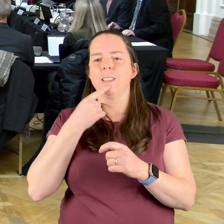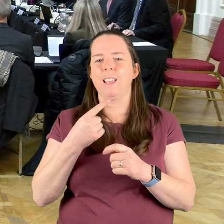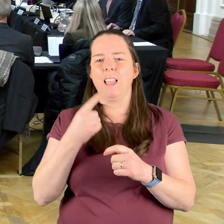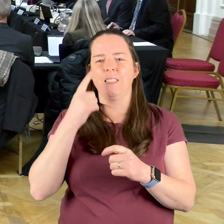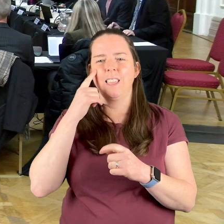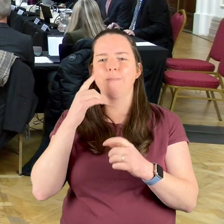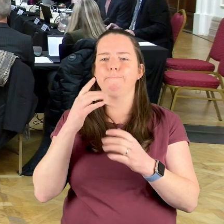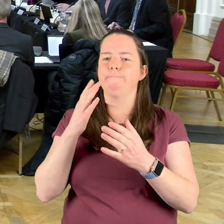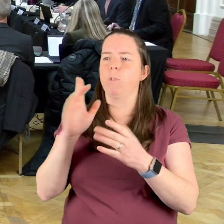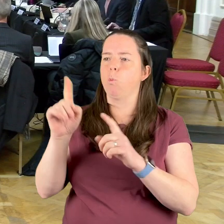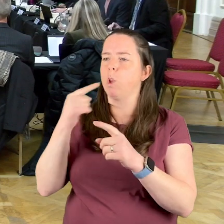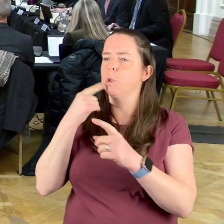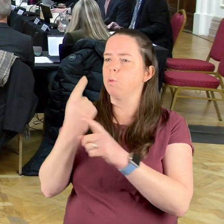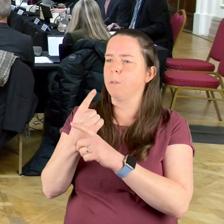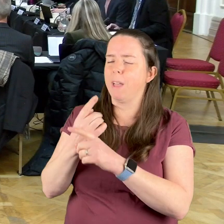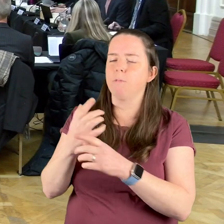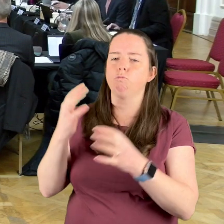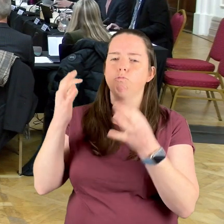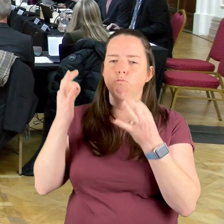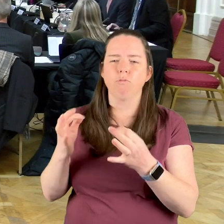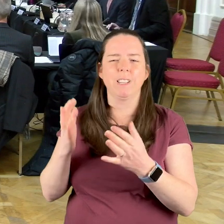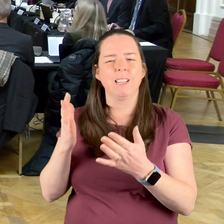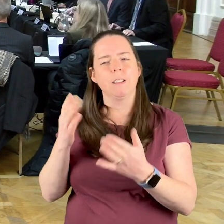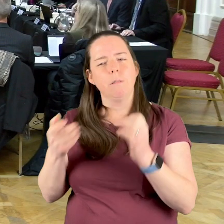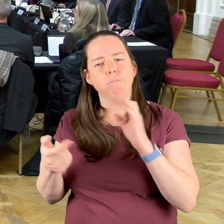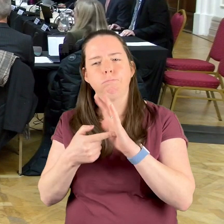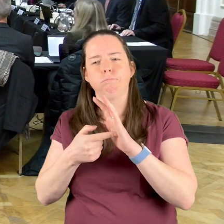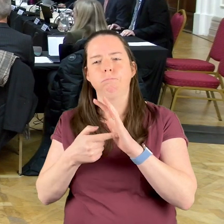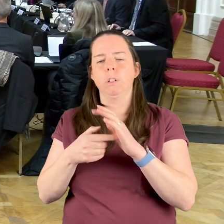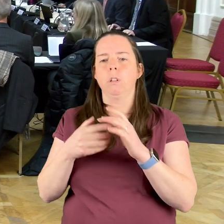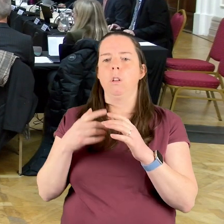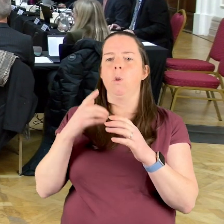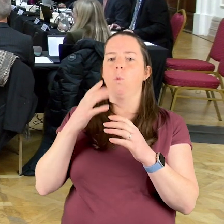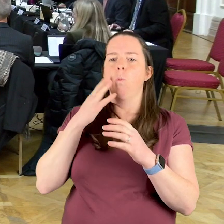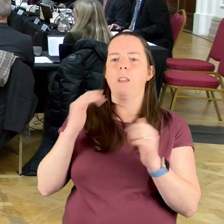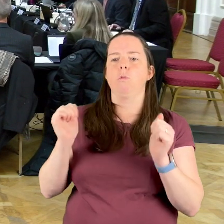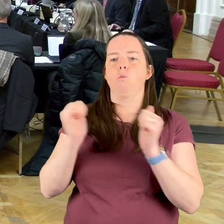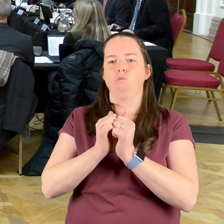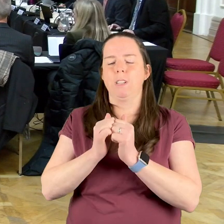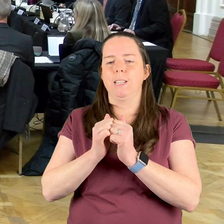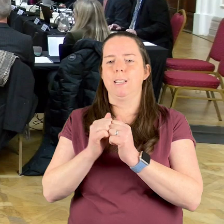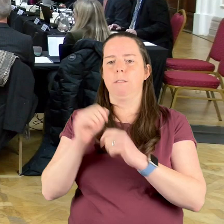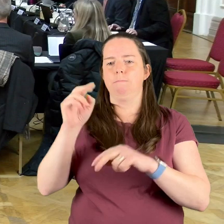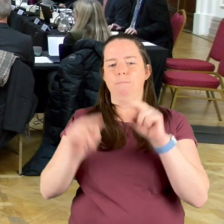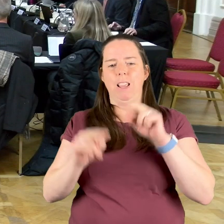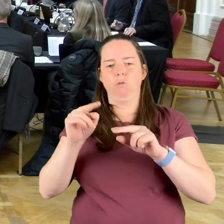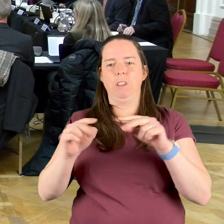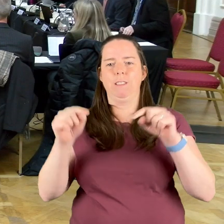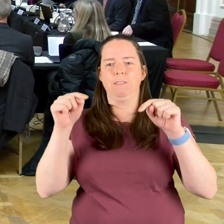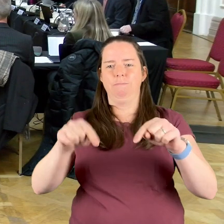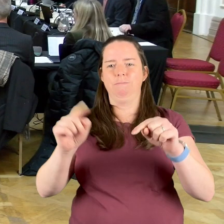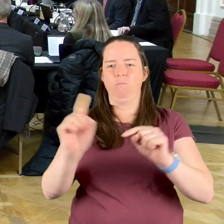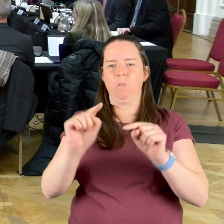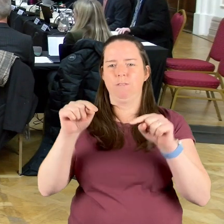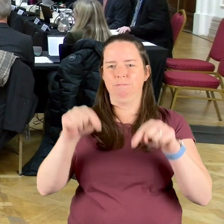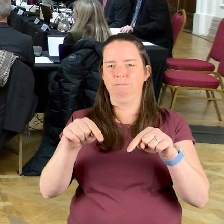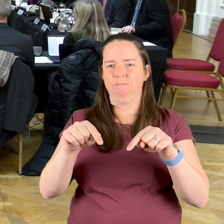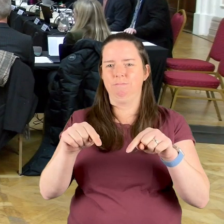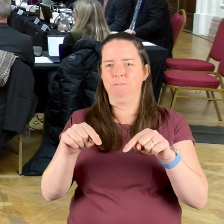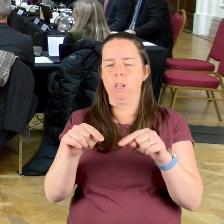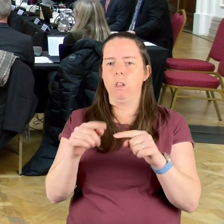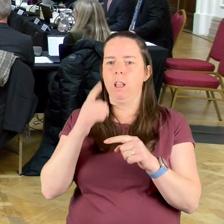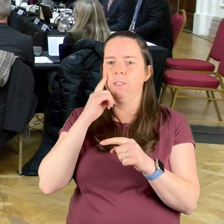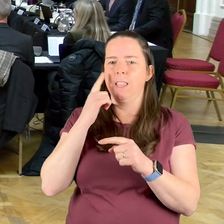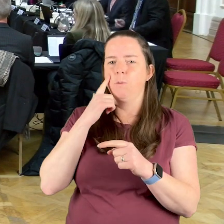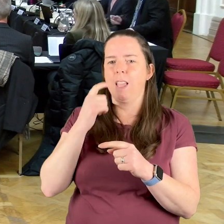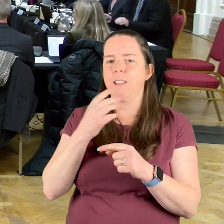I want to say is that I think what you are saying is really crucial. And when we agree on what comes in terms of metrics